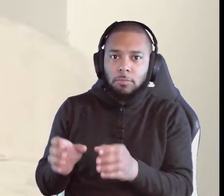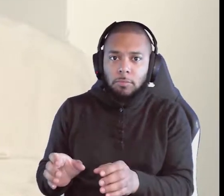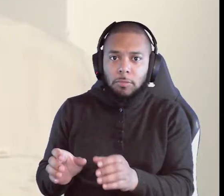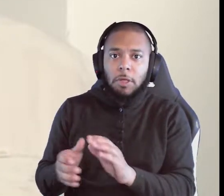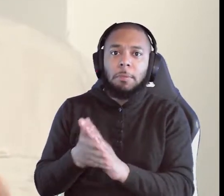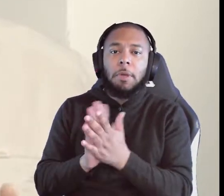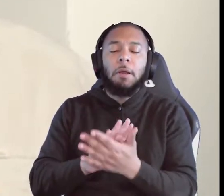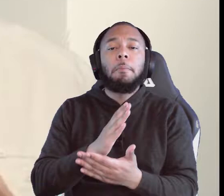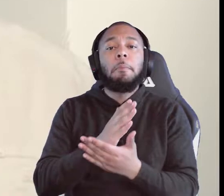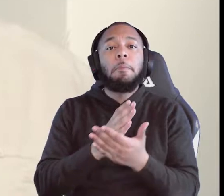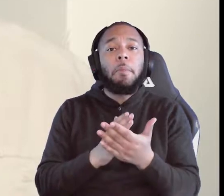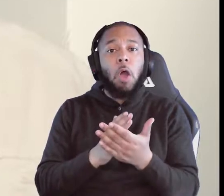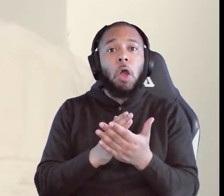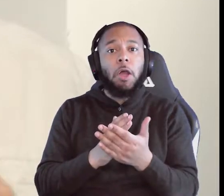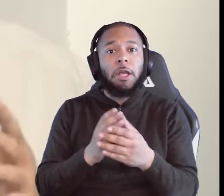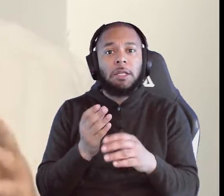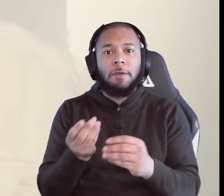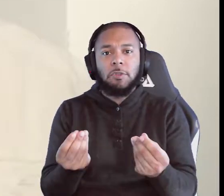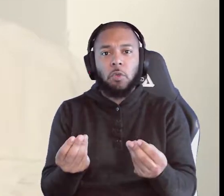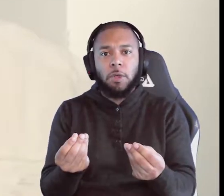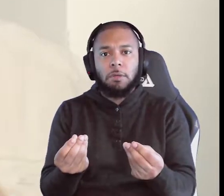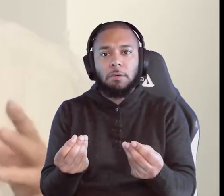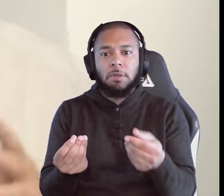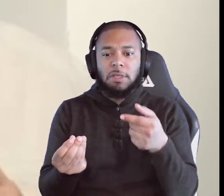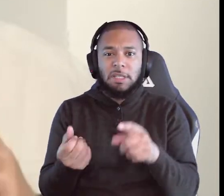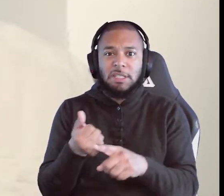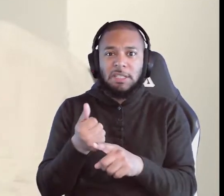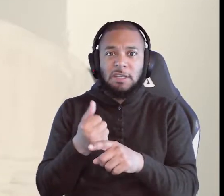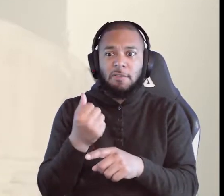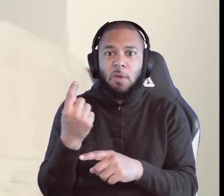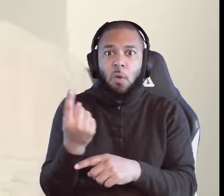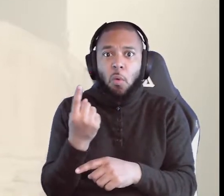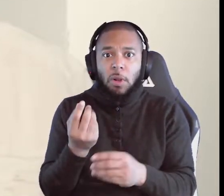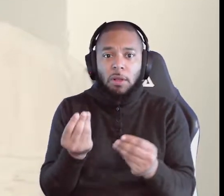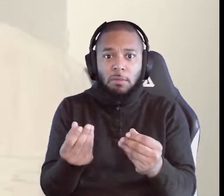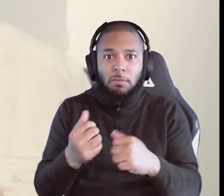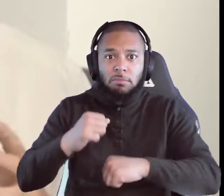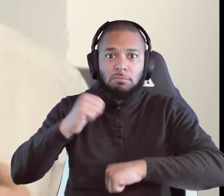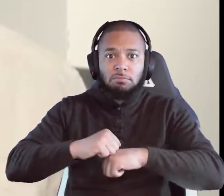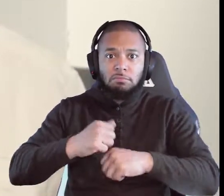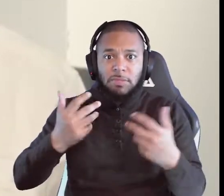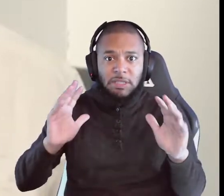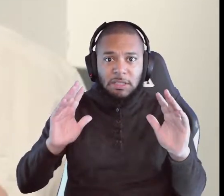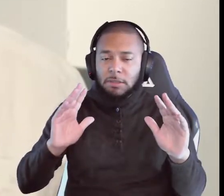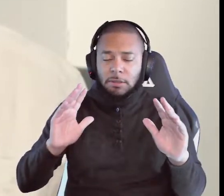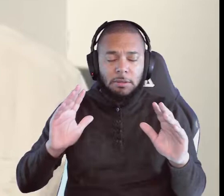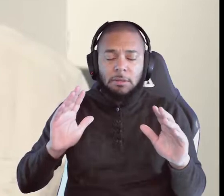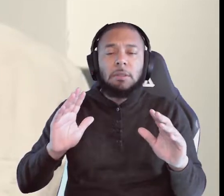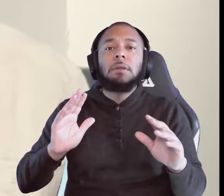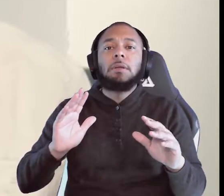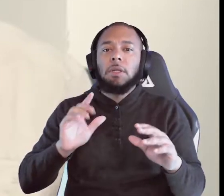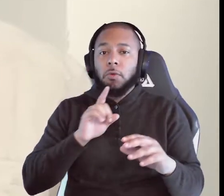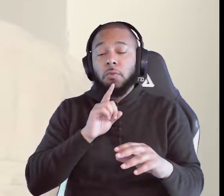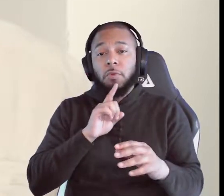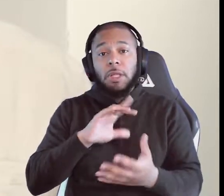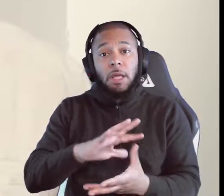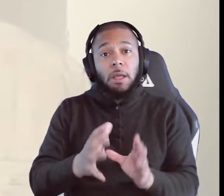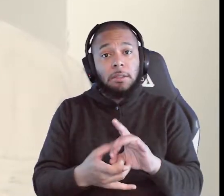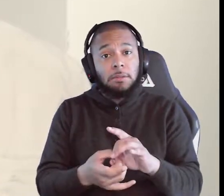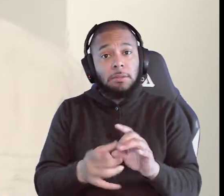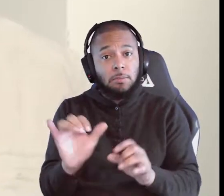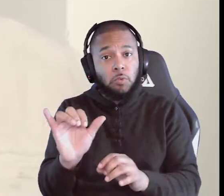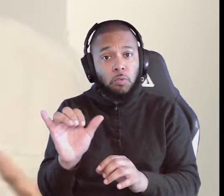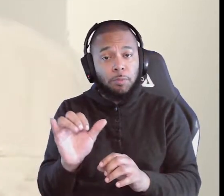soil. But soil is not just soil made up of mineral. Soil is actually an ecosystem in and of